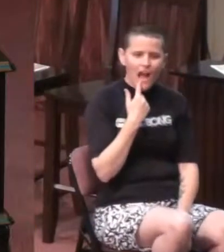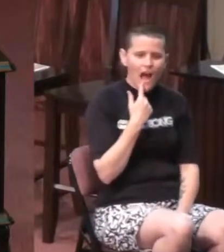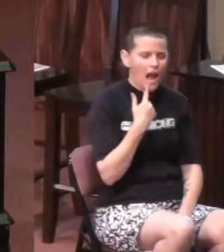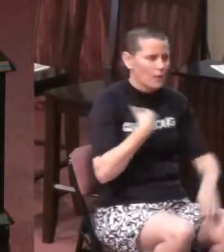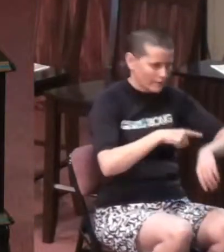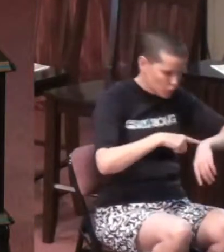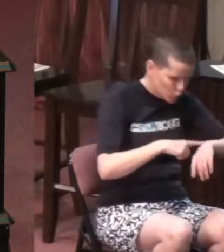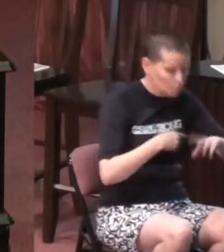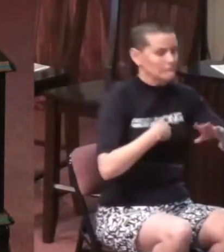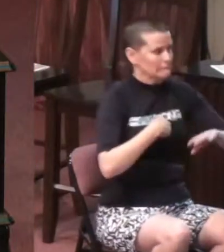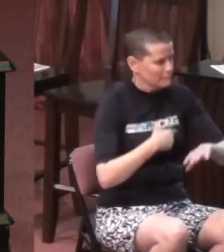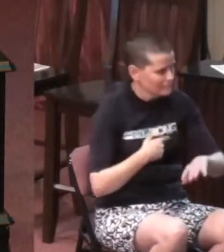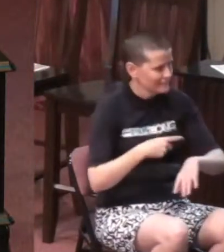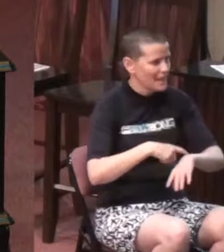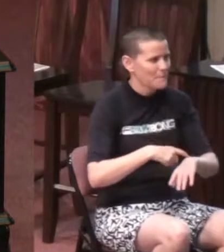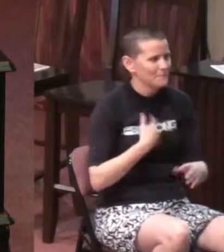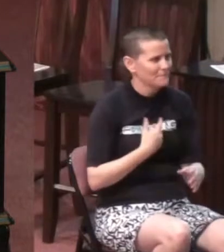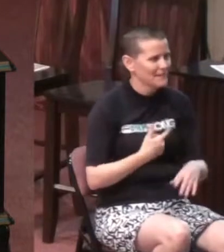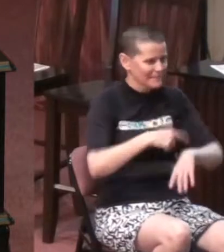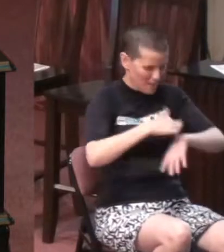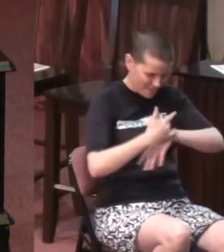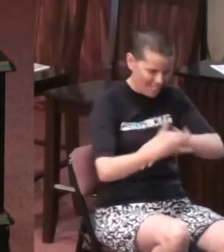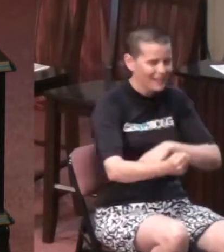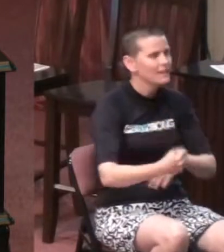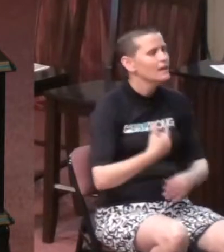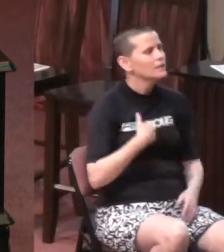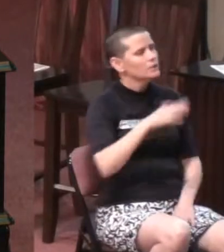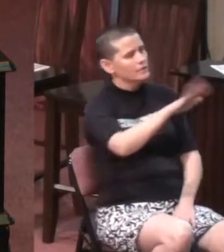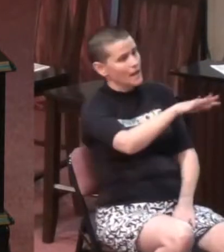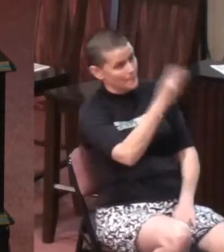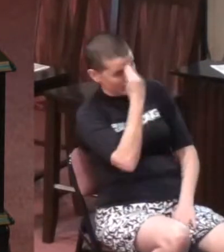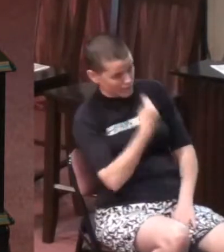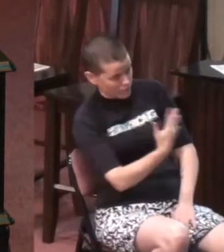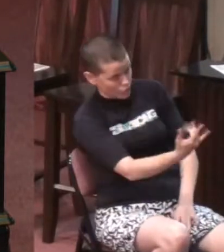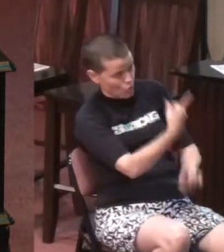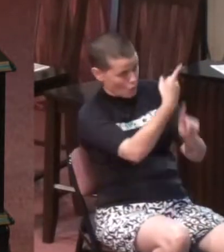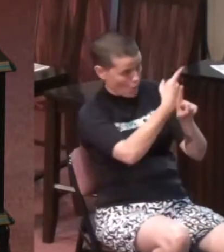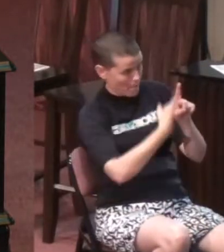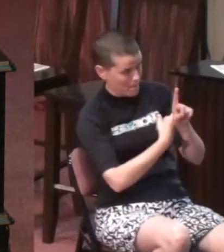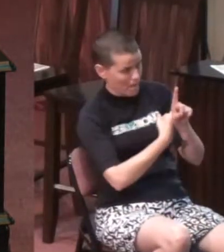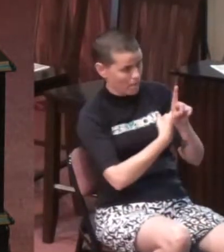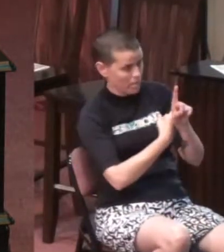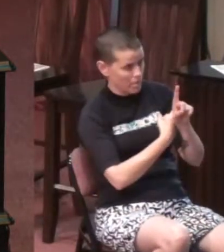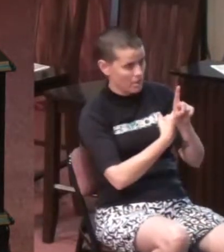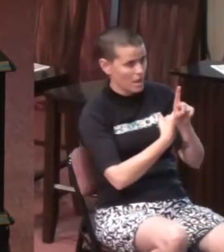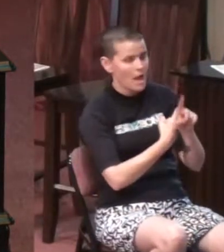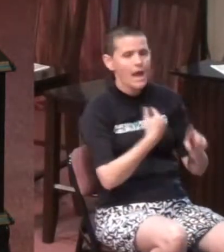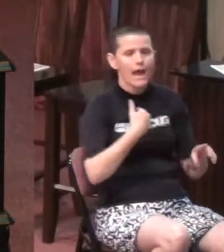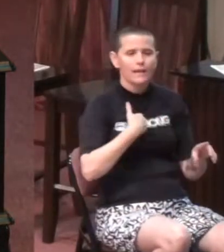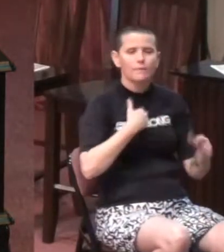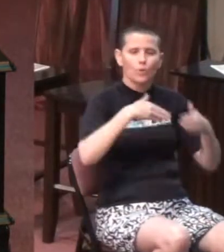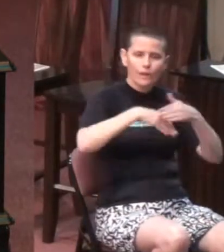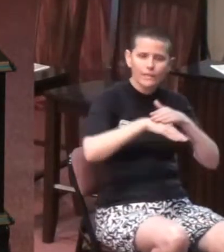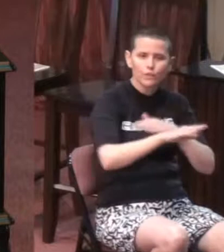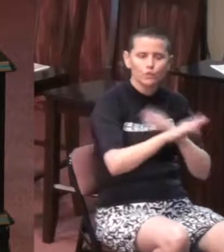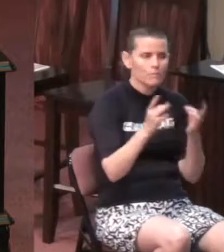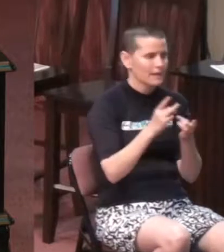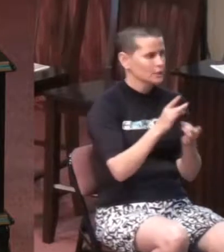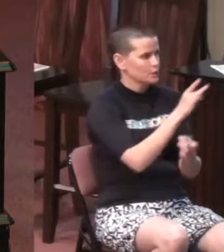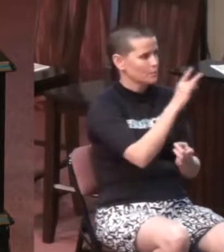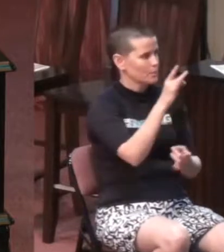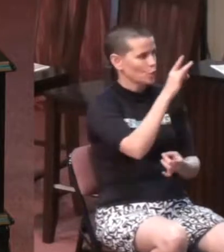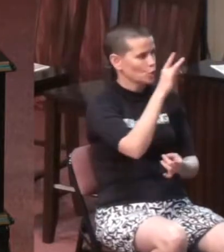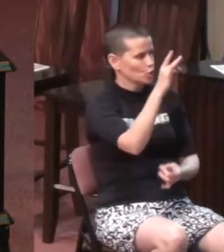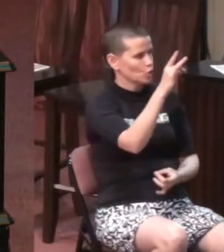said, I'm giving you a 1-month notice because I'm going to be moving on into my spiritual calling of being a